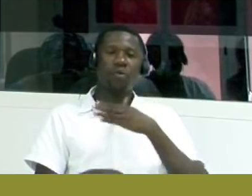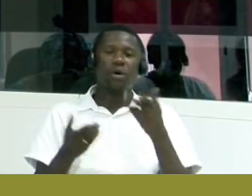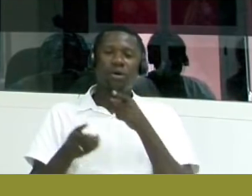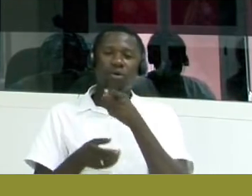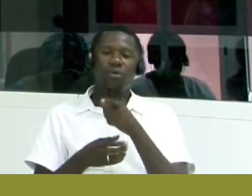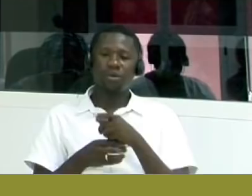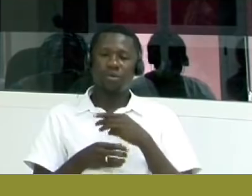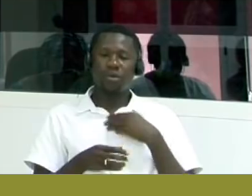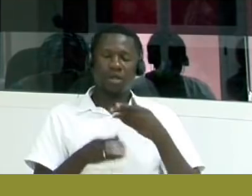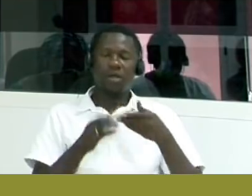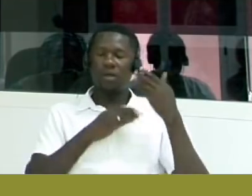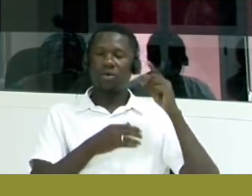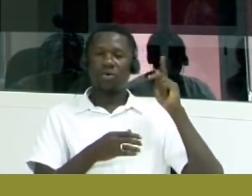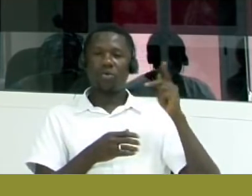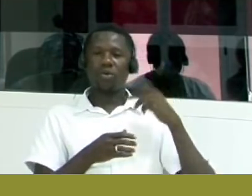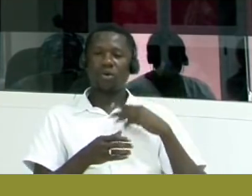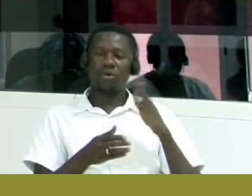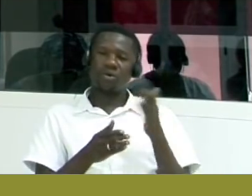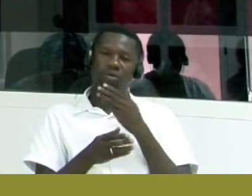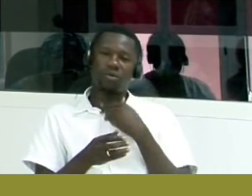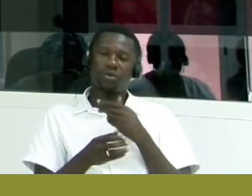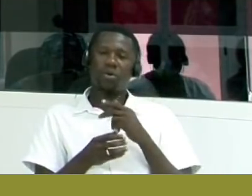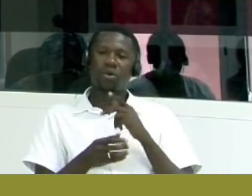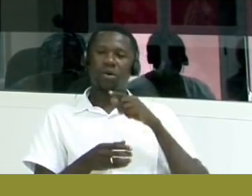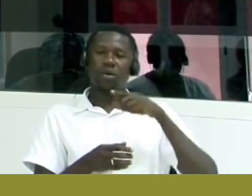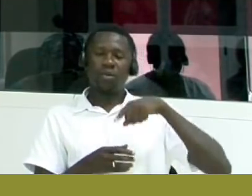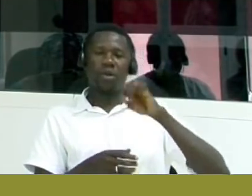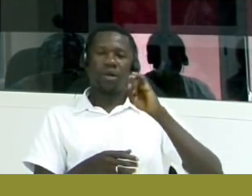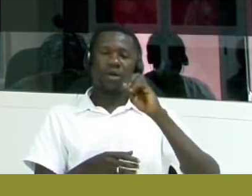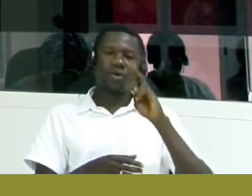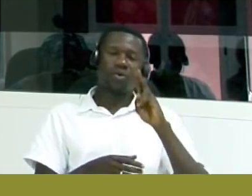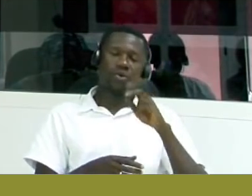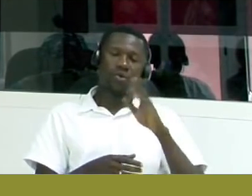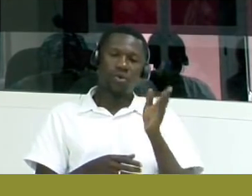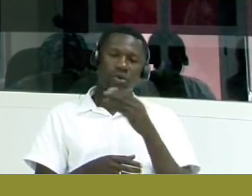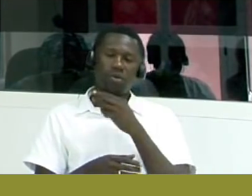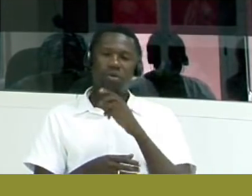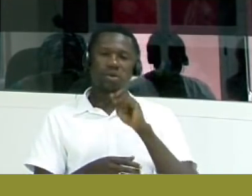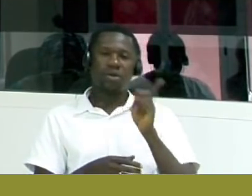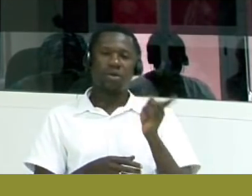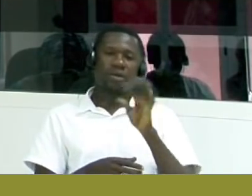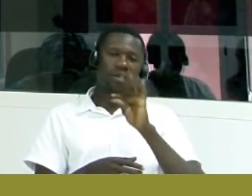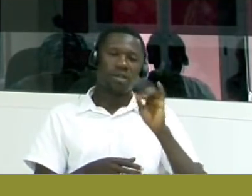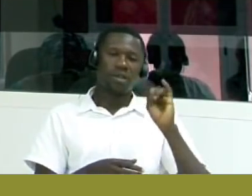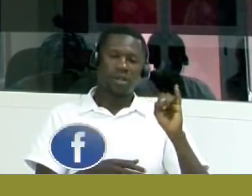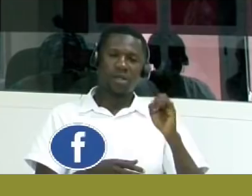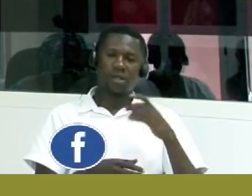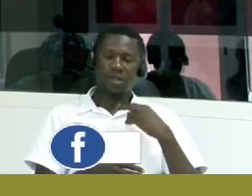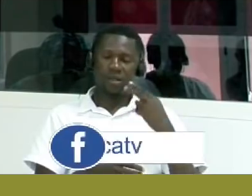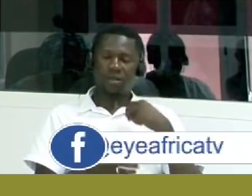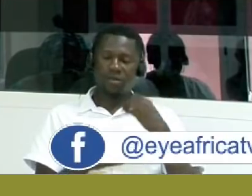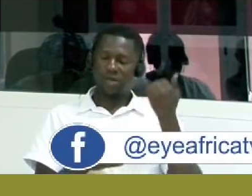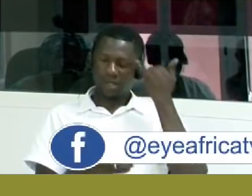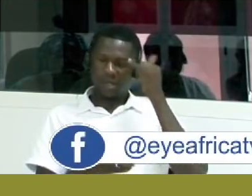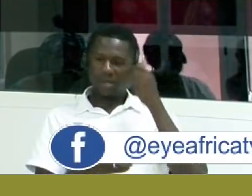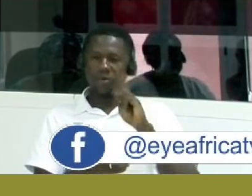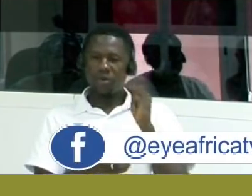you go by Westfield coming down to PIU, going down to GTTI, and give me an idea of what is going on?